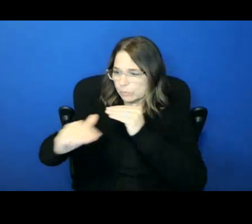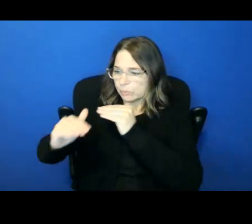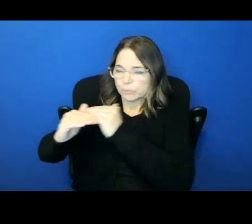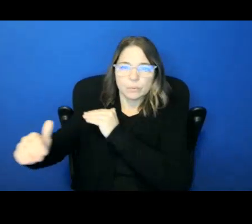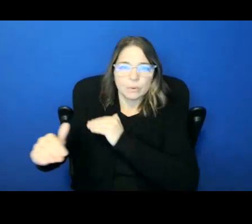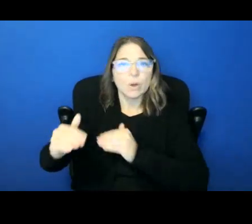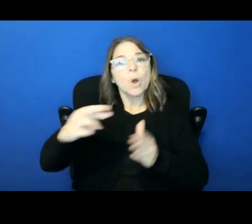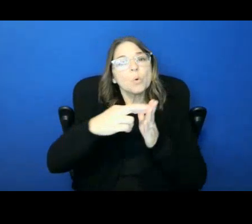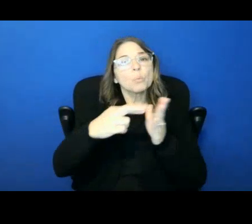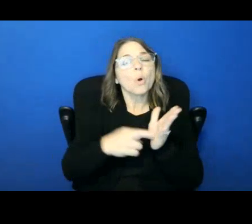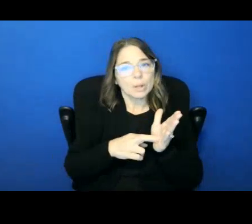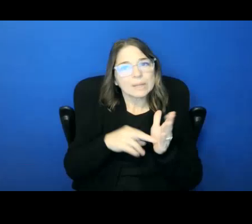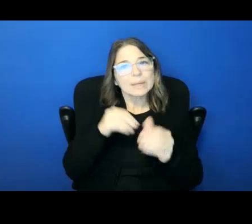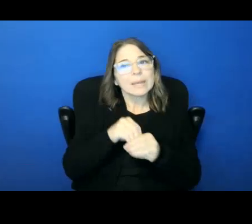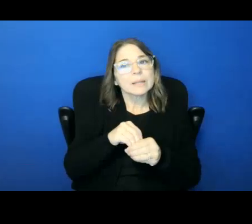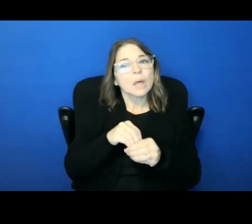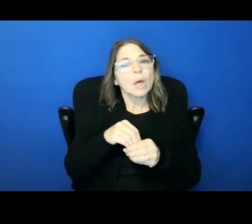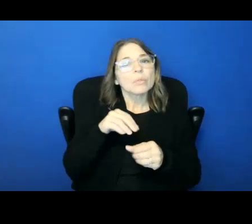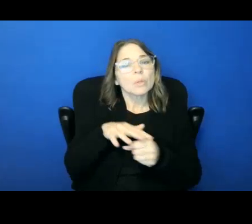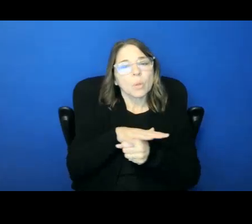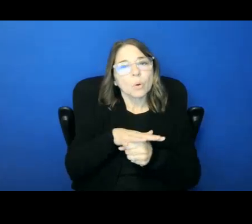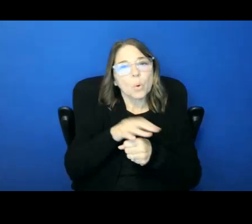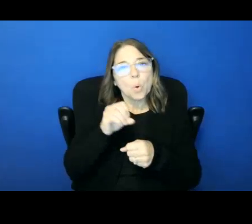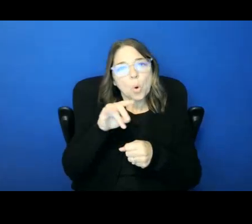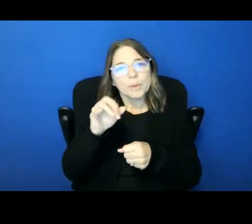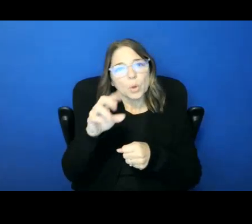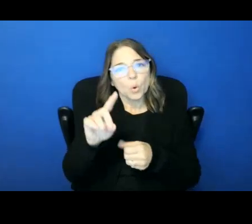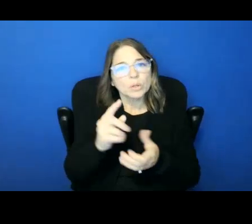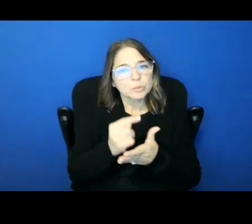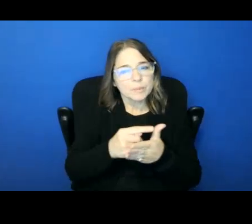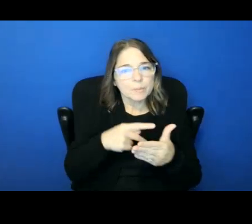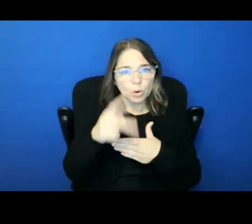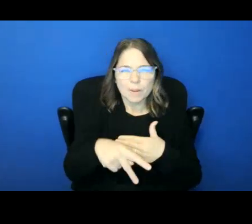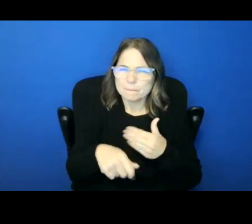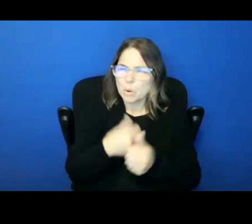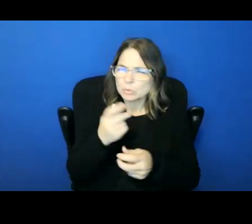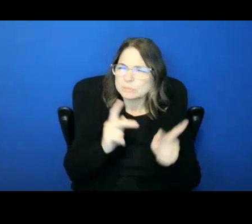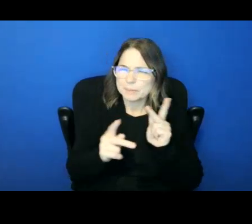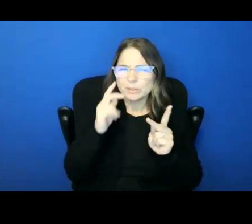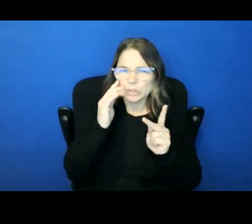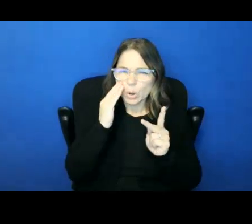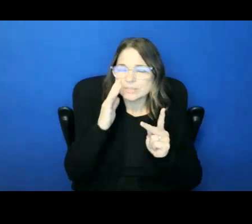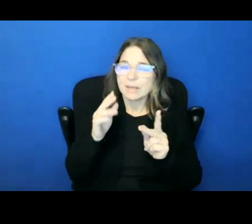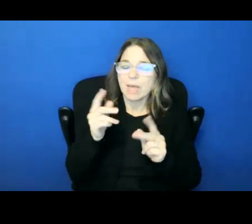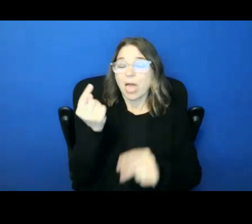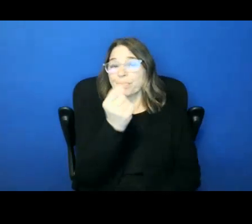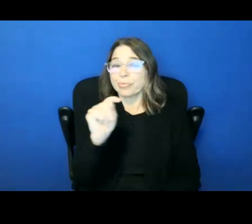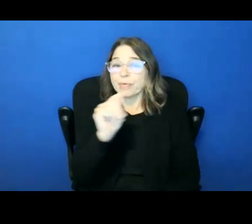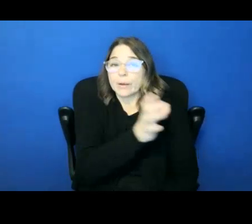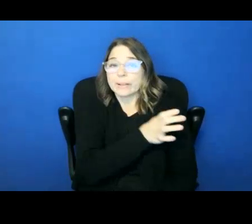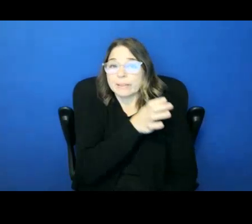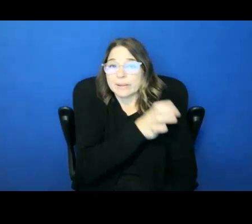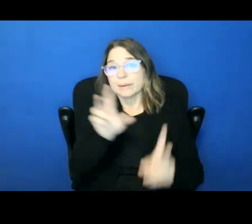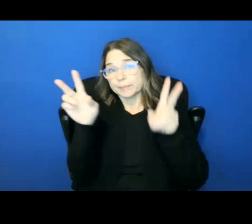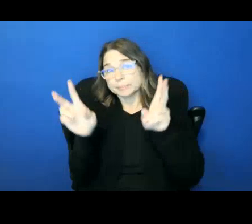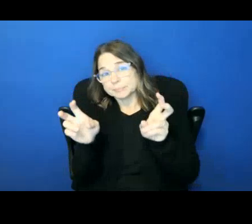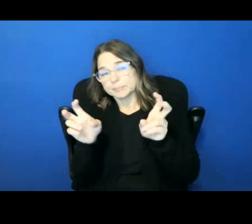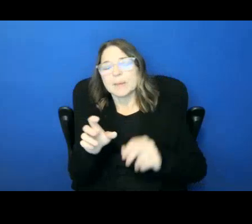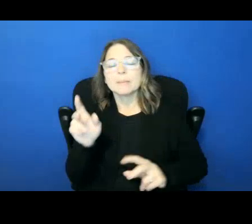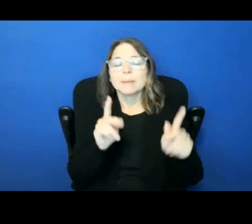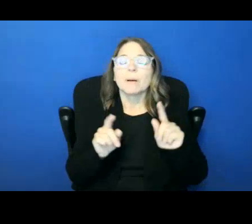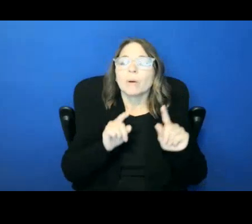the local opioid treatment program. I know most people in plain language know that as the clinic. And so